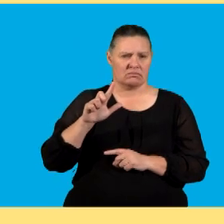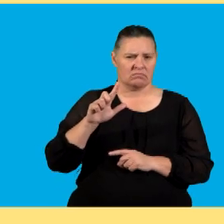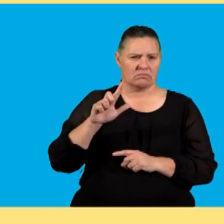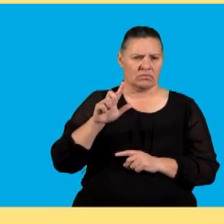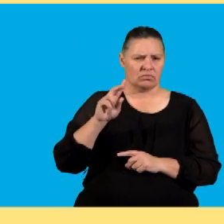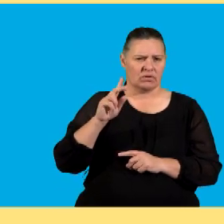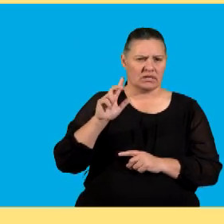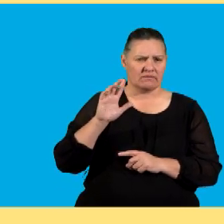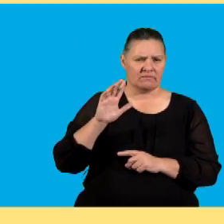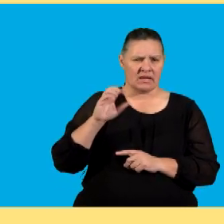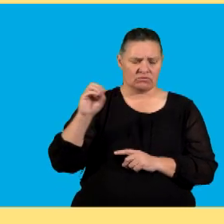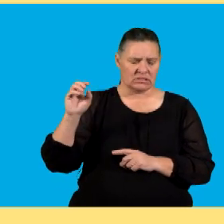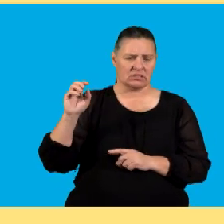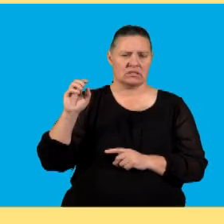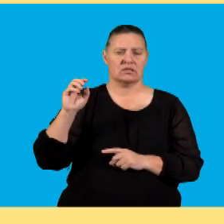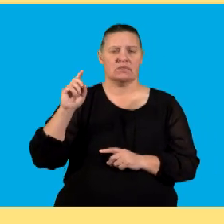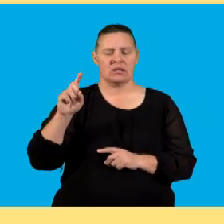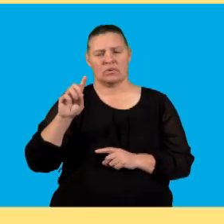will give me